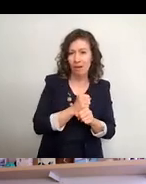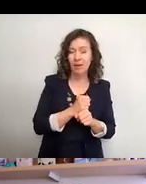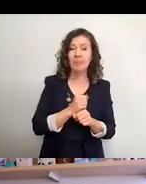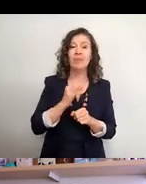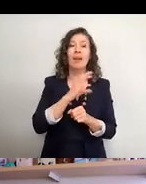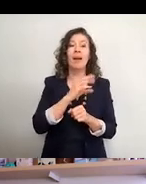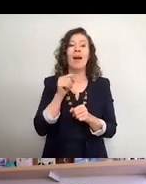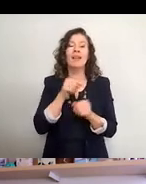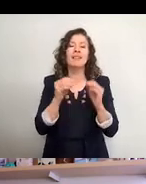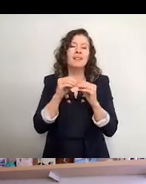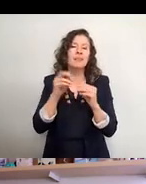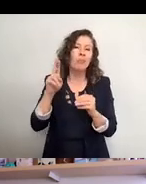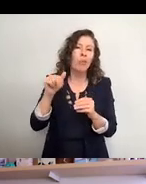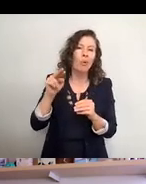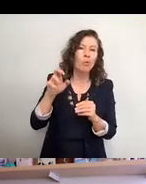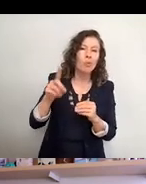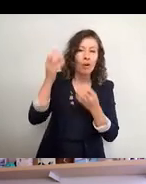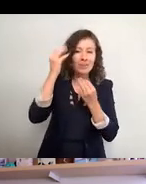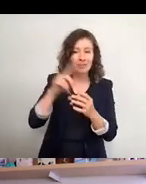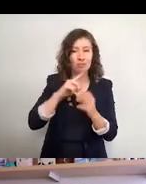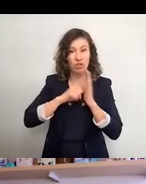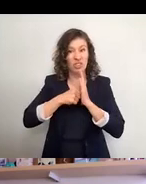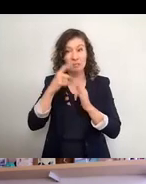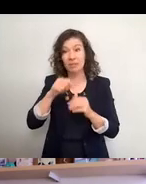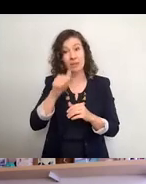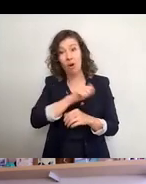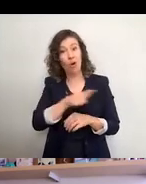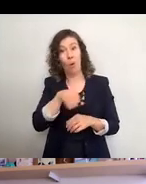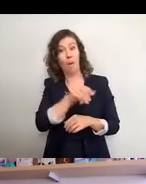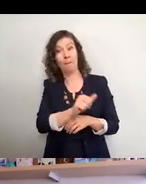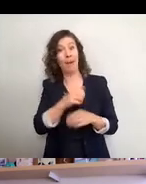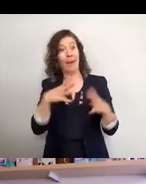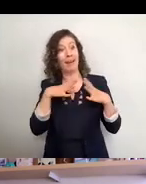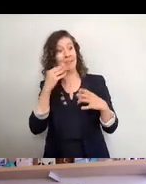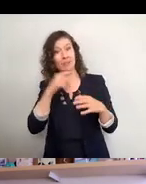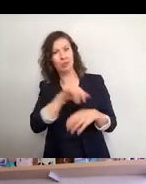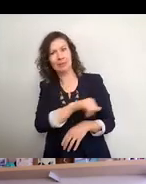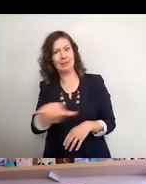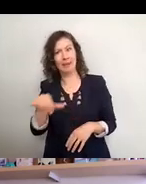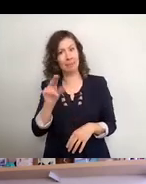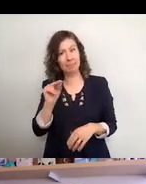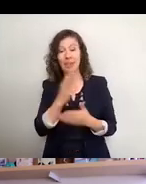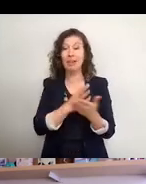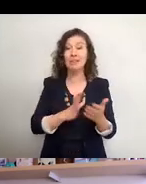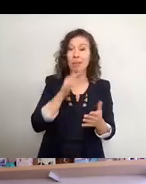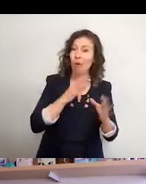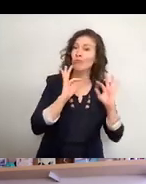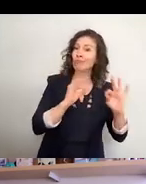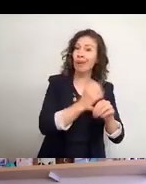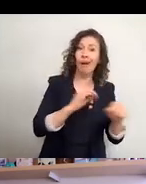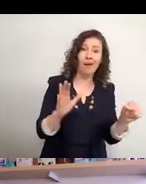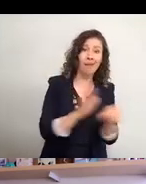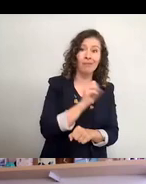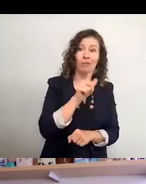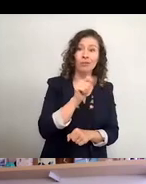And this more nuanced information is critical, as not all paid leave experiences are alike. So you have some moms getting their full salary for their